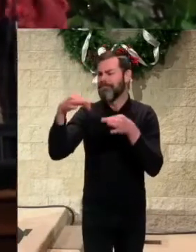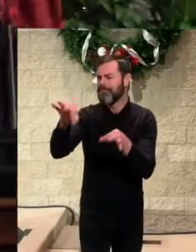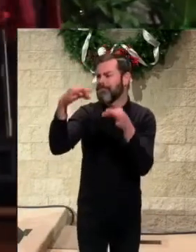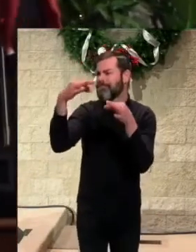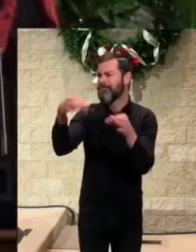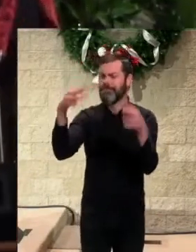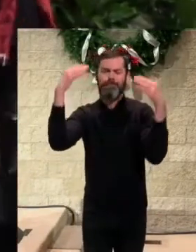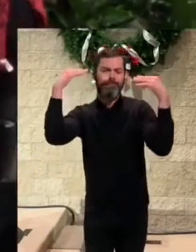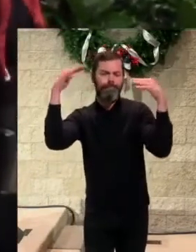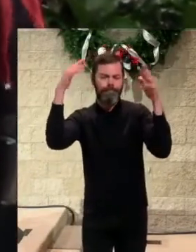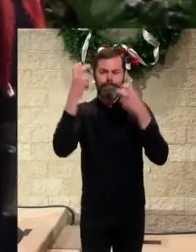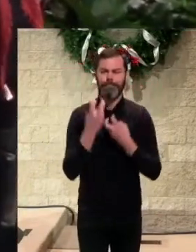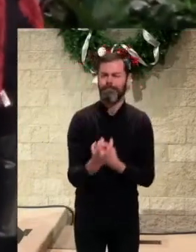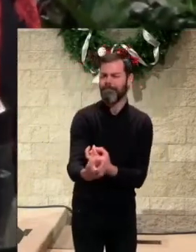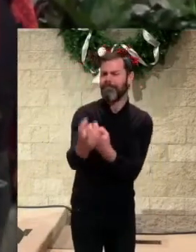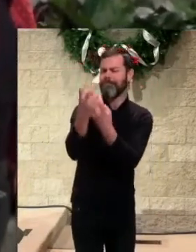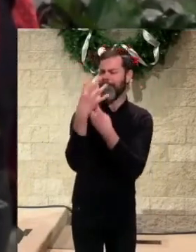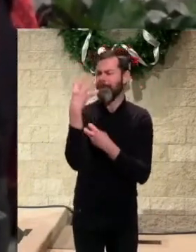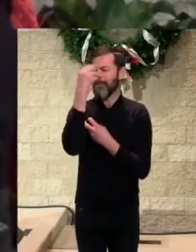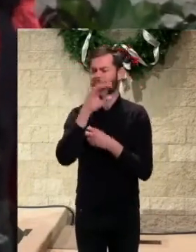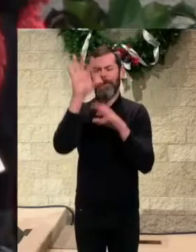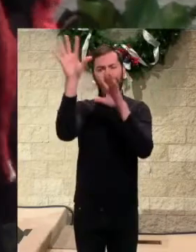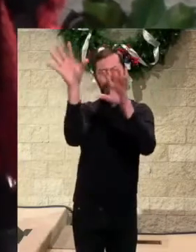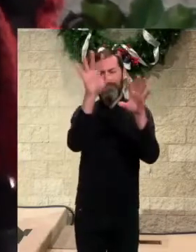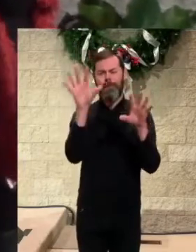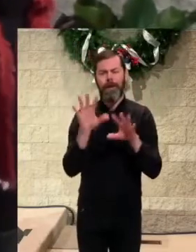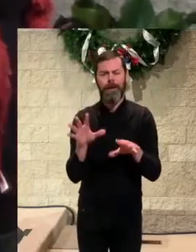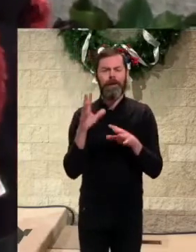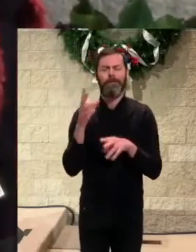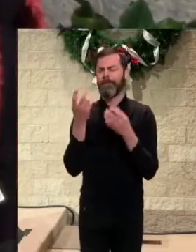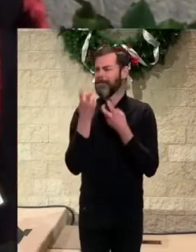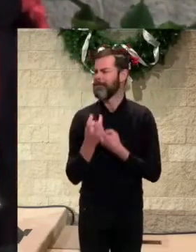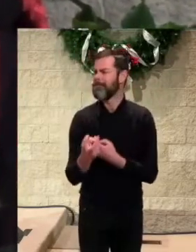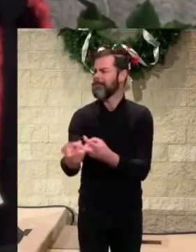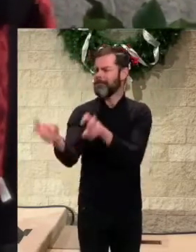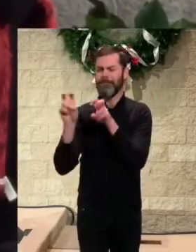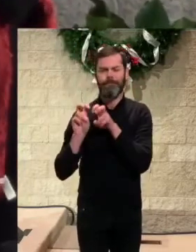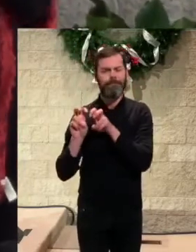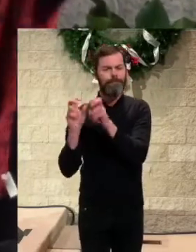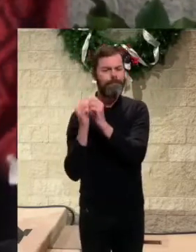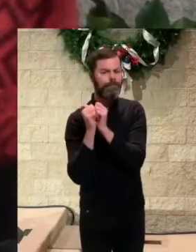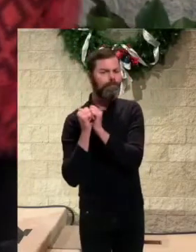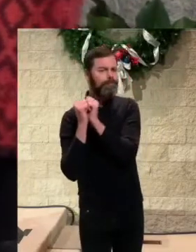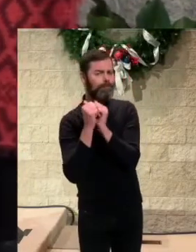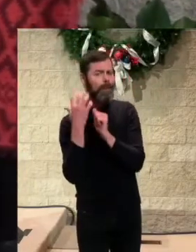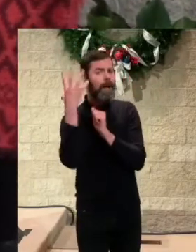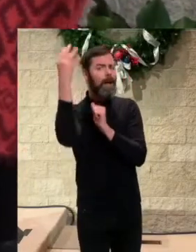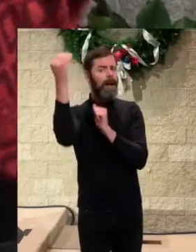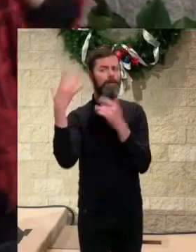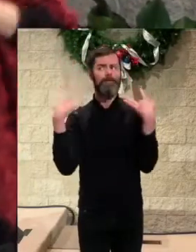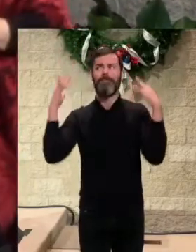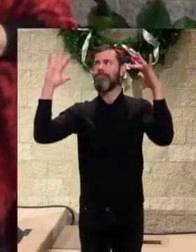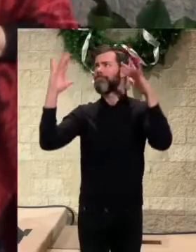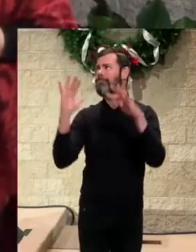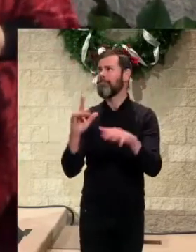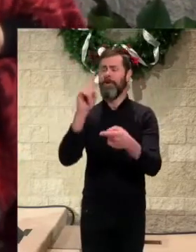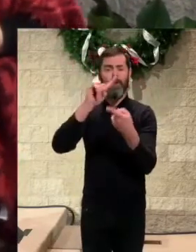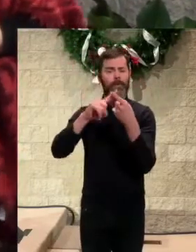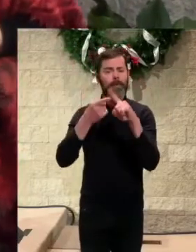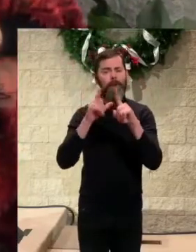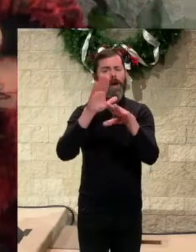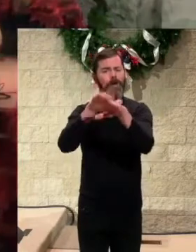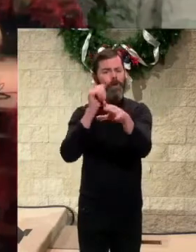too. Come on, it's lovely weather for a sleigh ride together with you. Outside the snow is falling and friends are